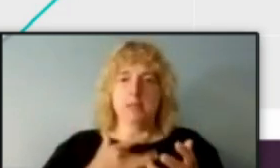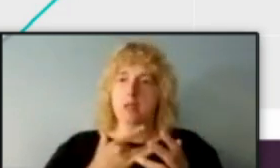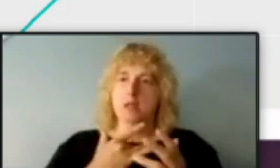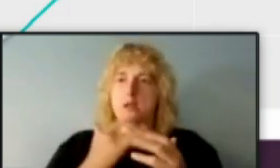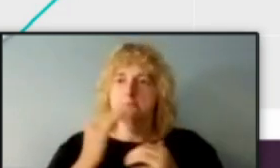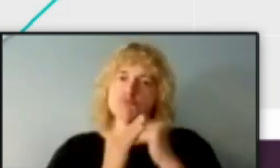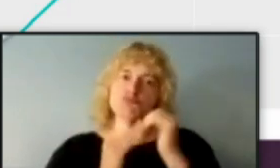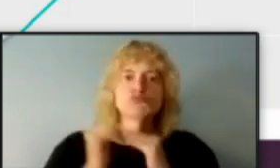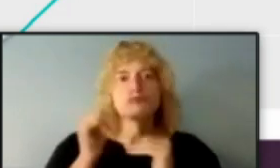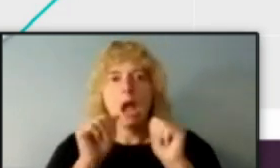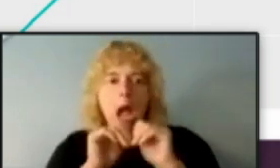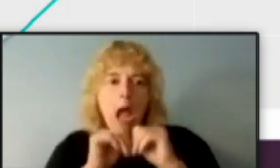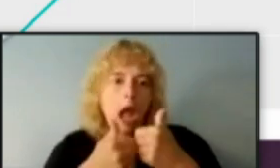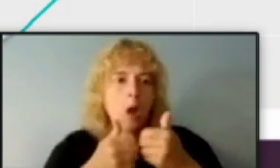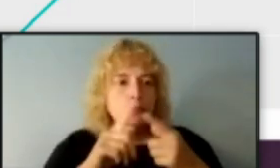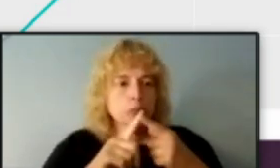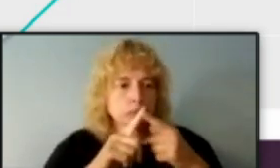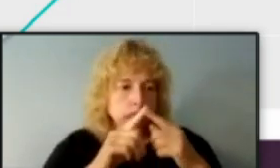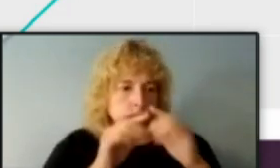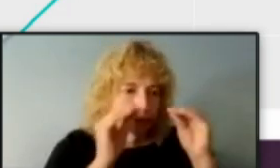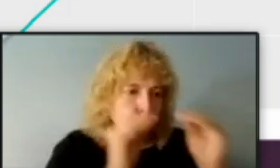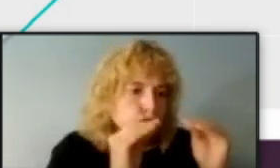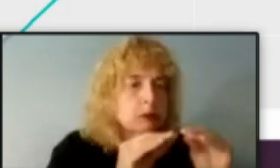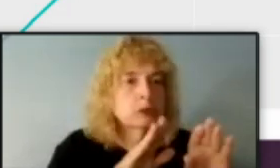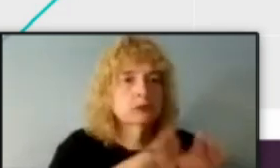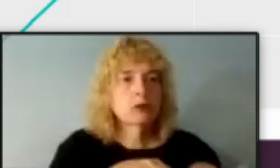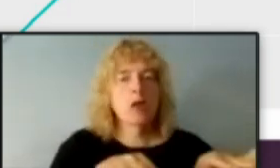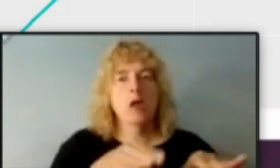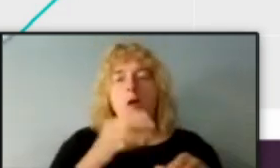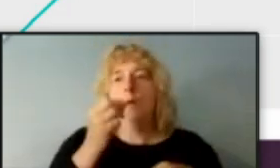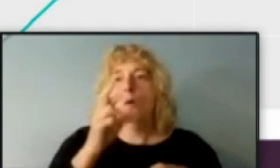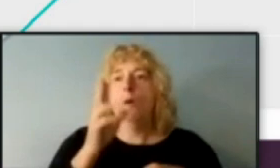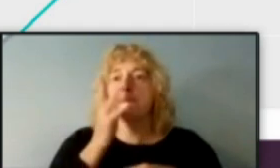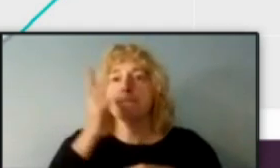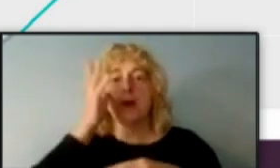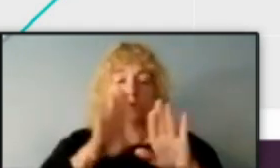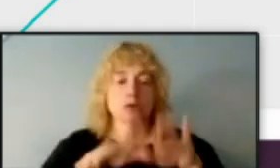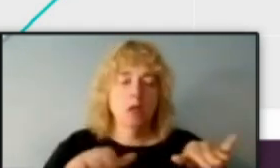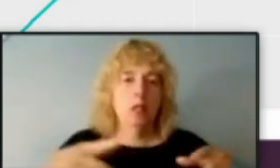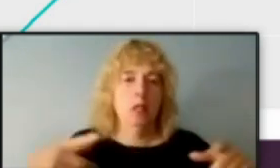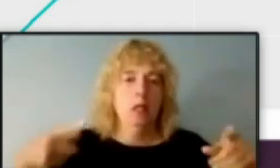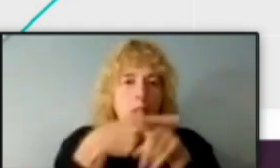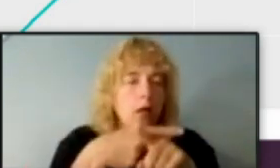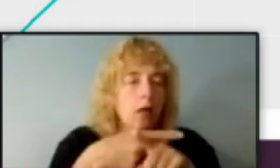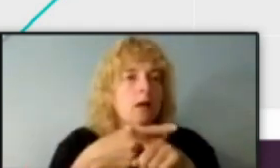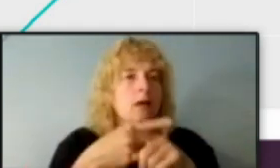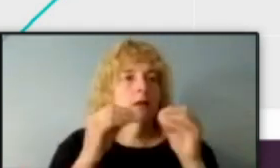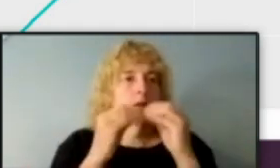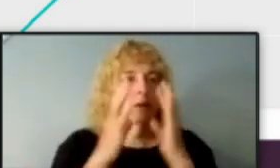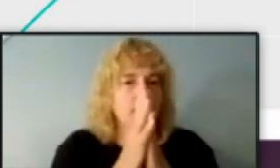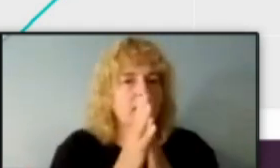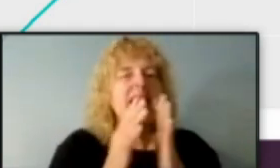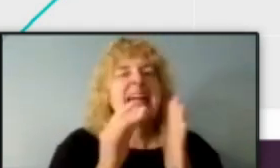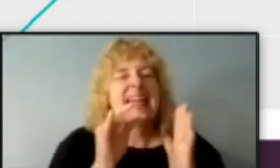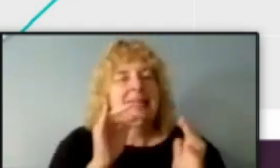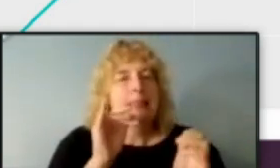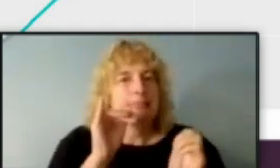child, parent-child conflict. Those are some of the things that go into whether you're in this category or